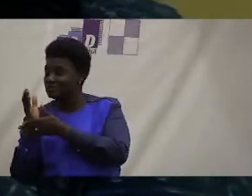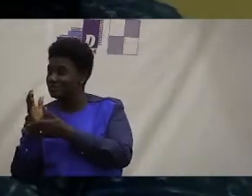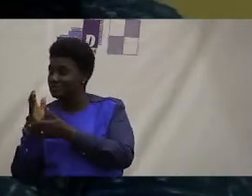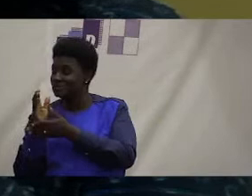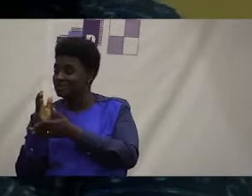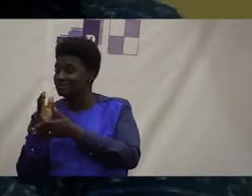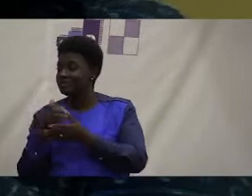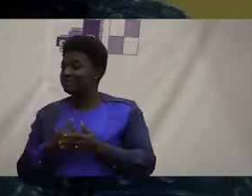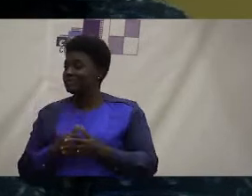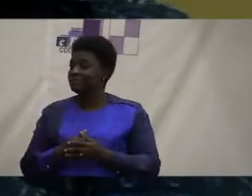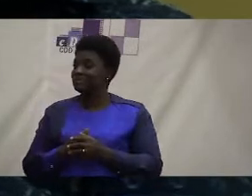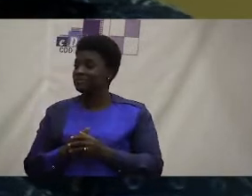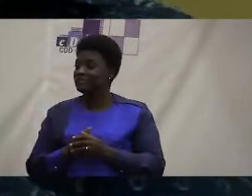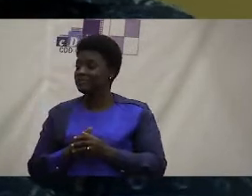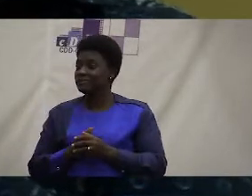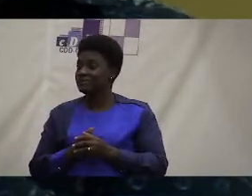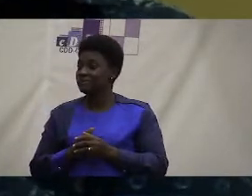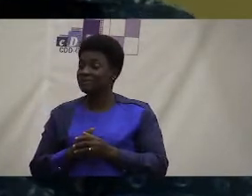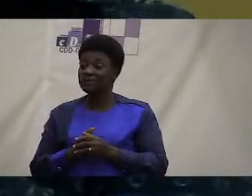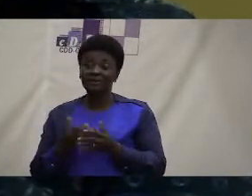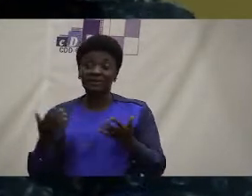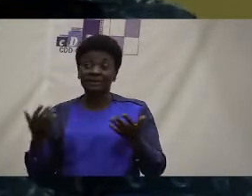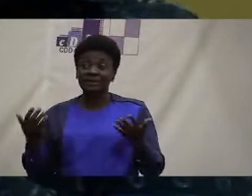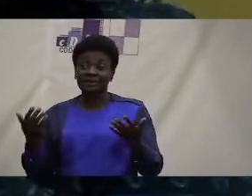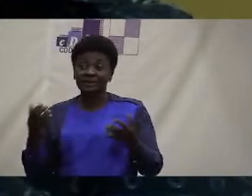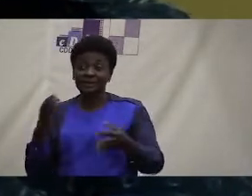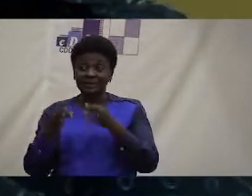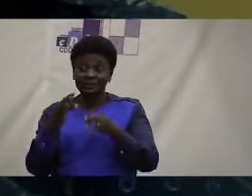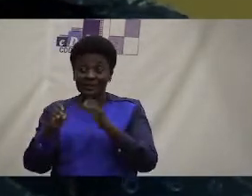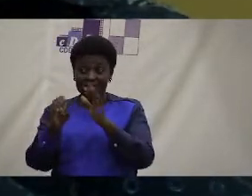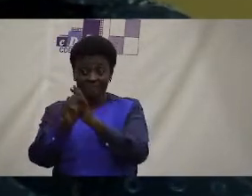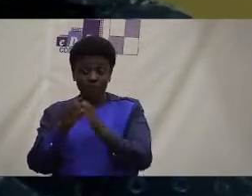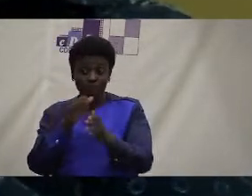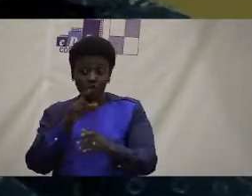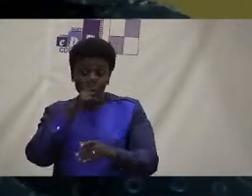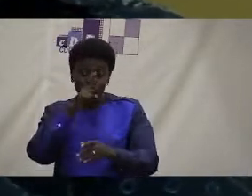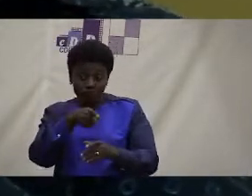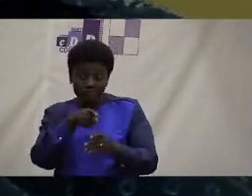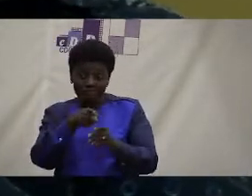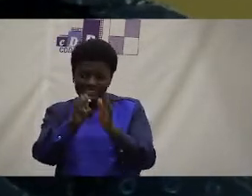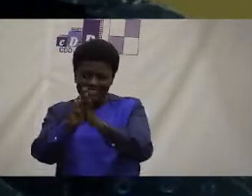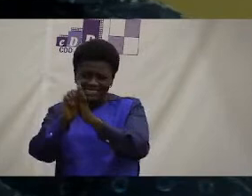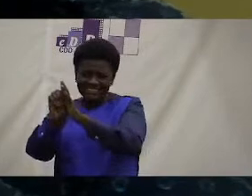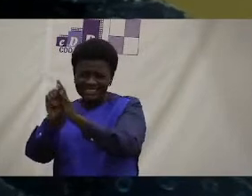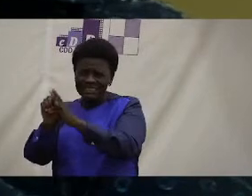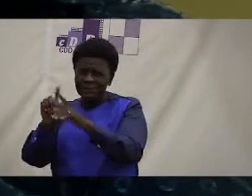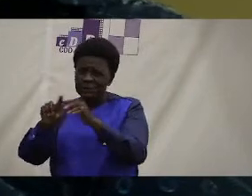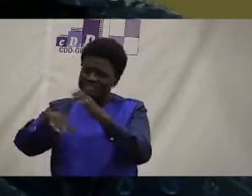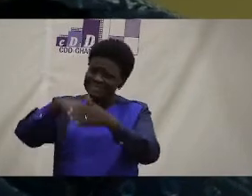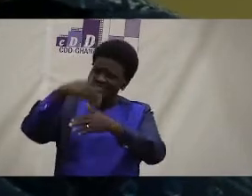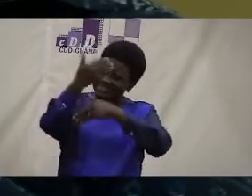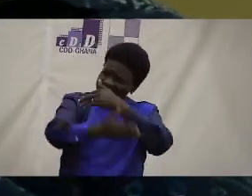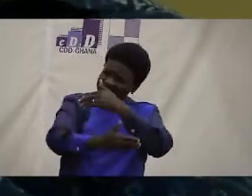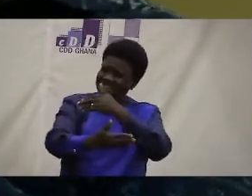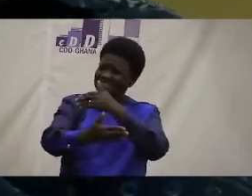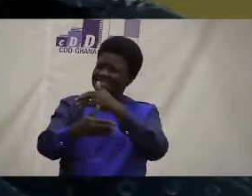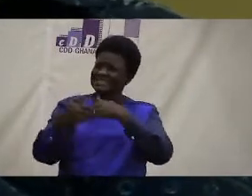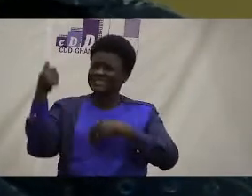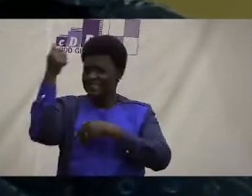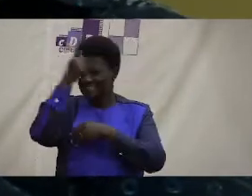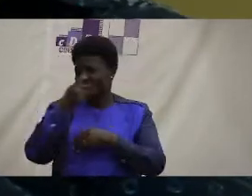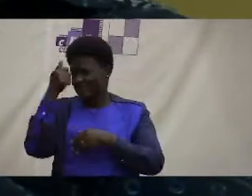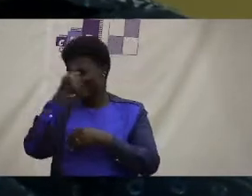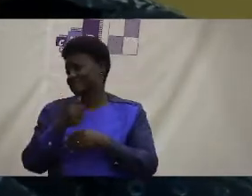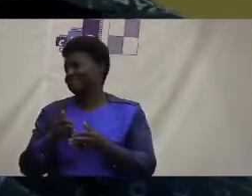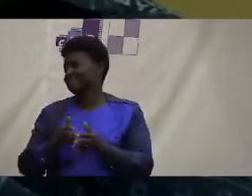that balance? And if there are no real examples, what about outside of the African